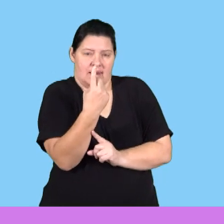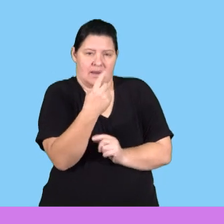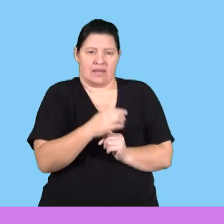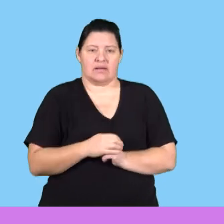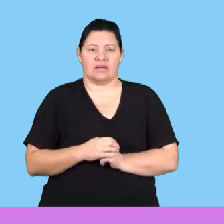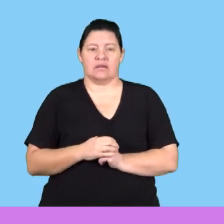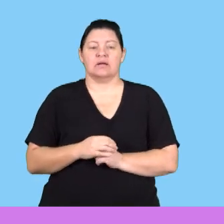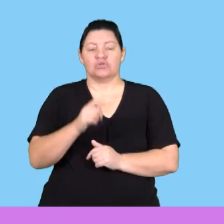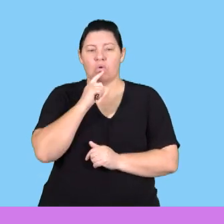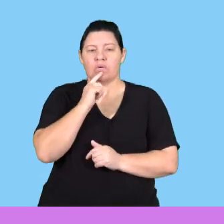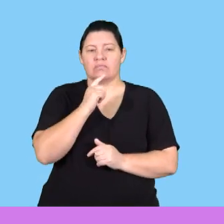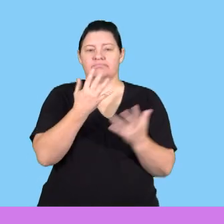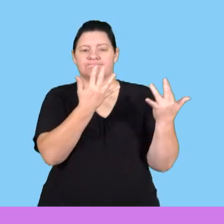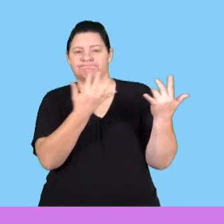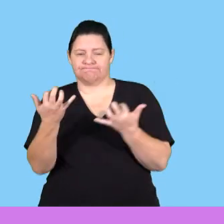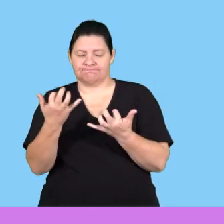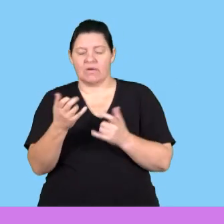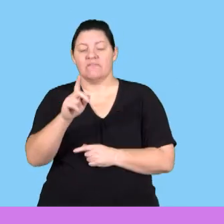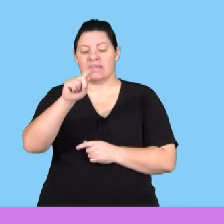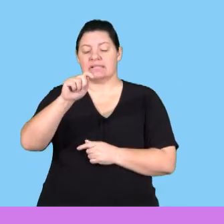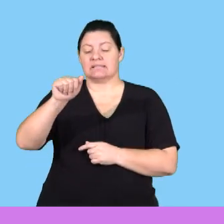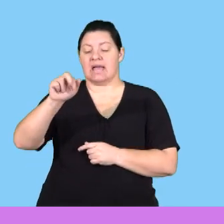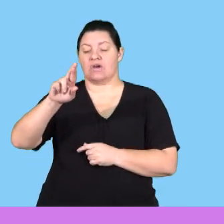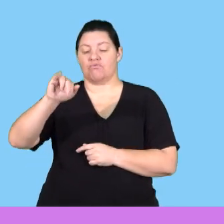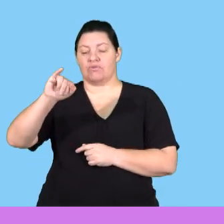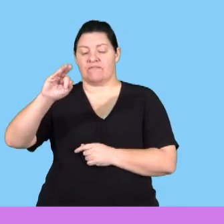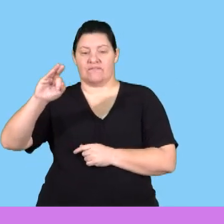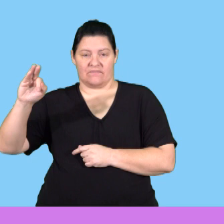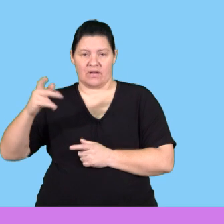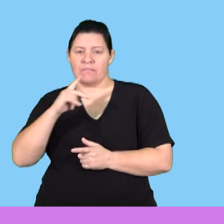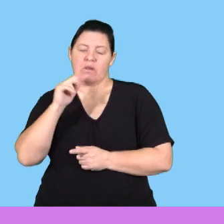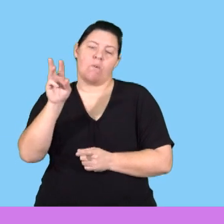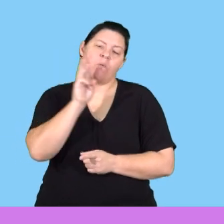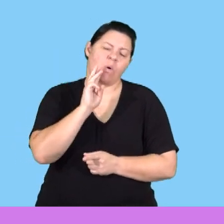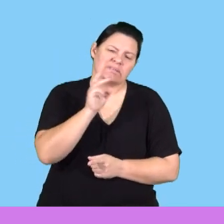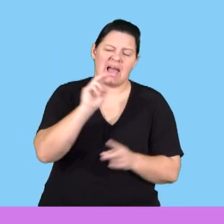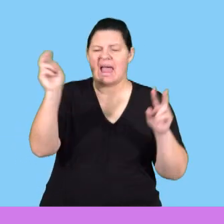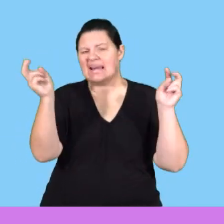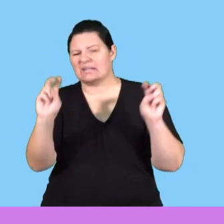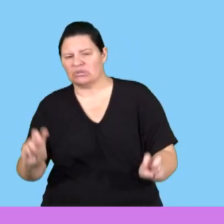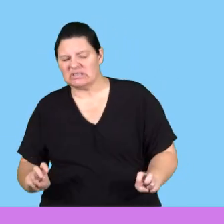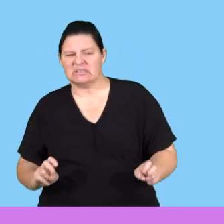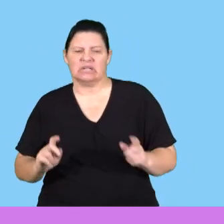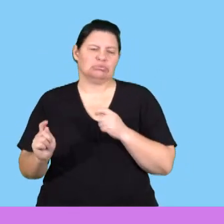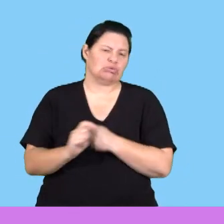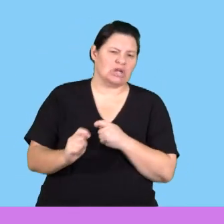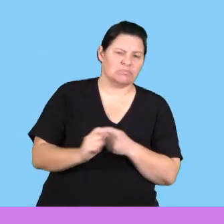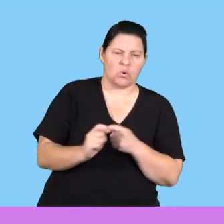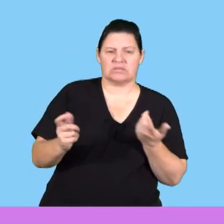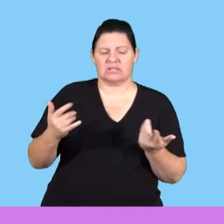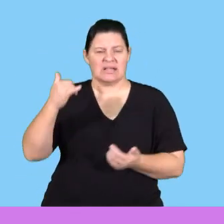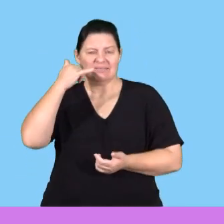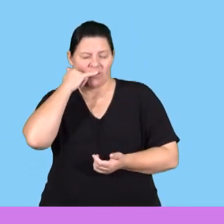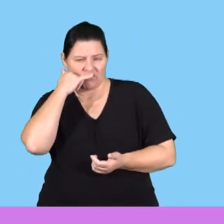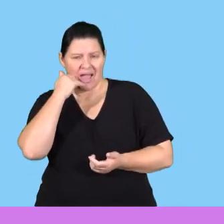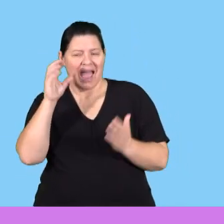So this can be determined from the tariffs. Remember, we have different tariffs. It can be water, electricity, transport,